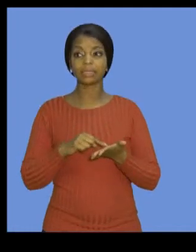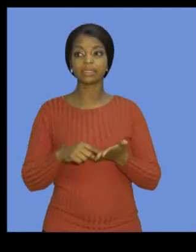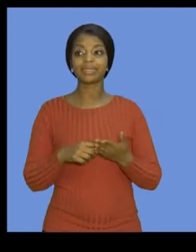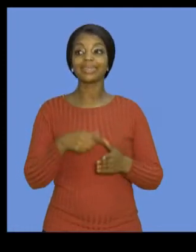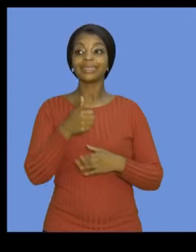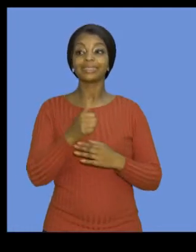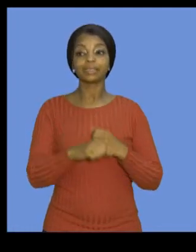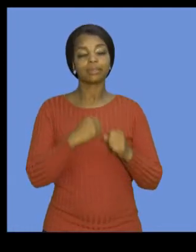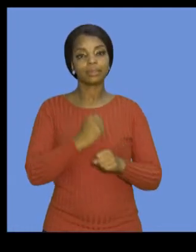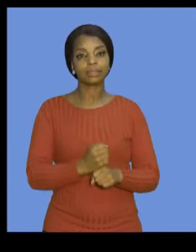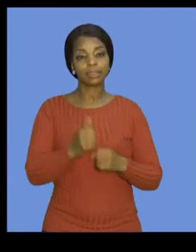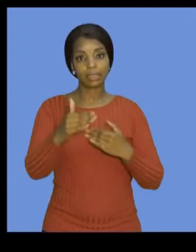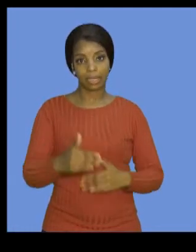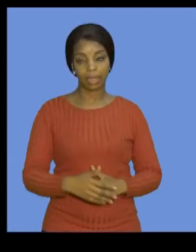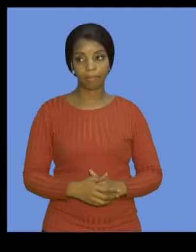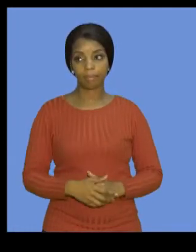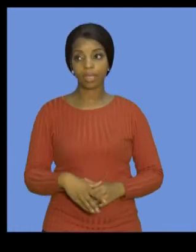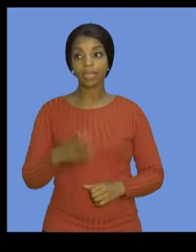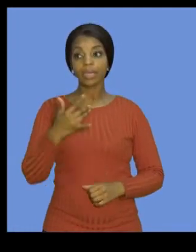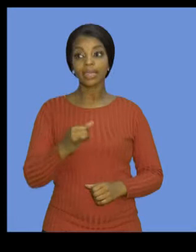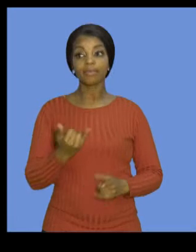lorry's value decreases,